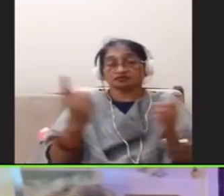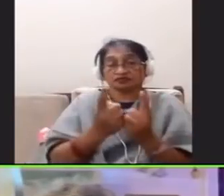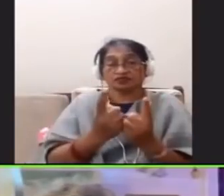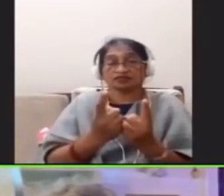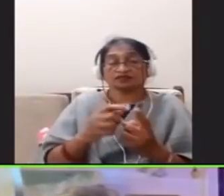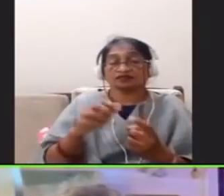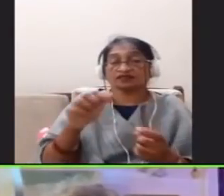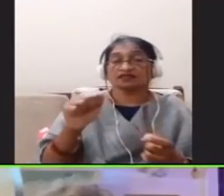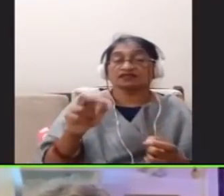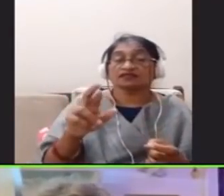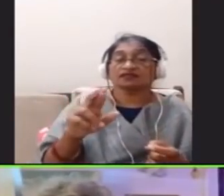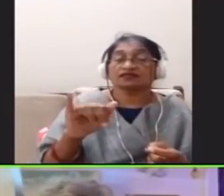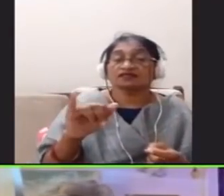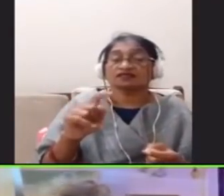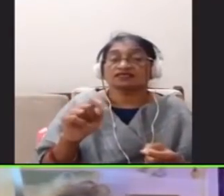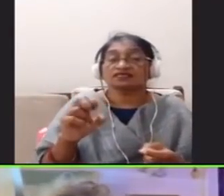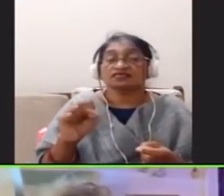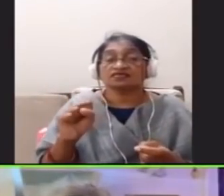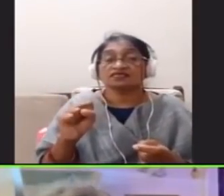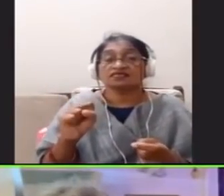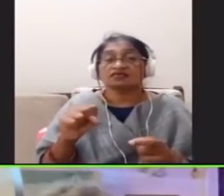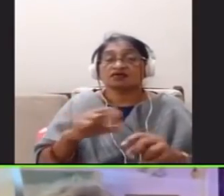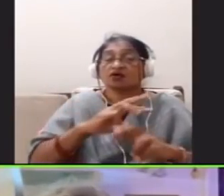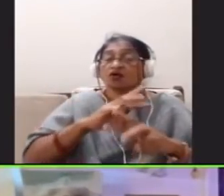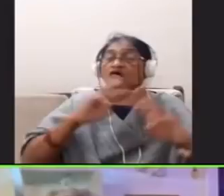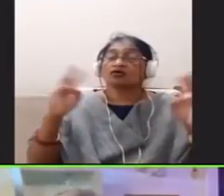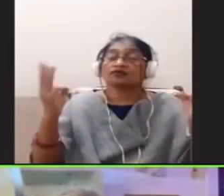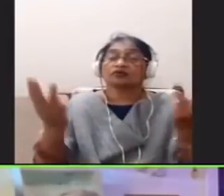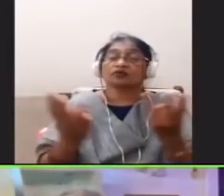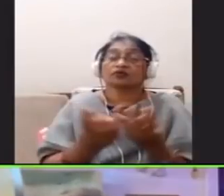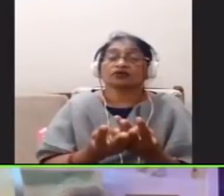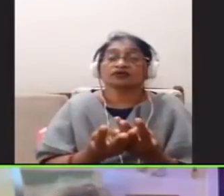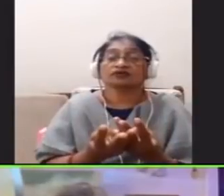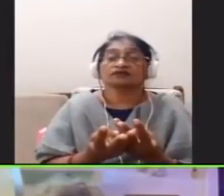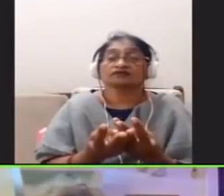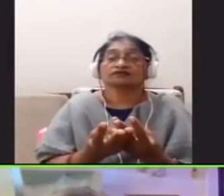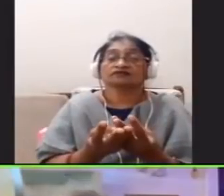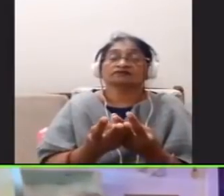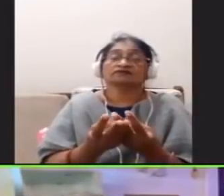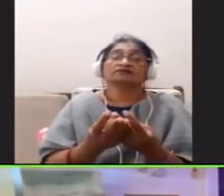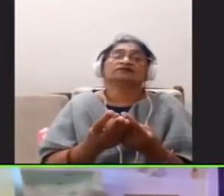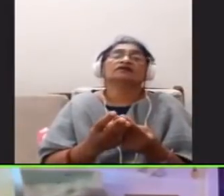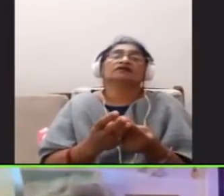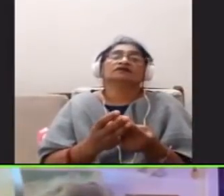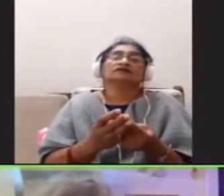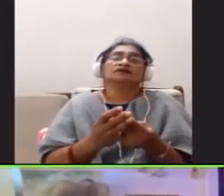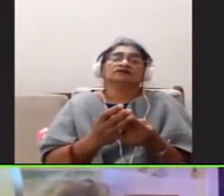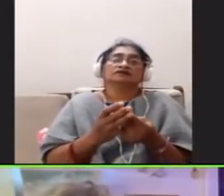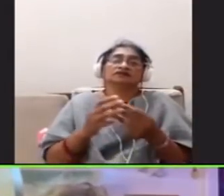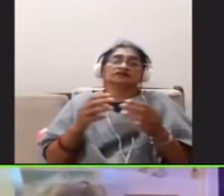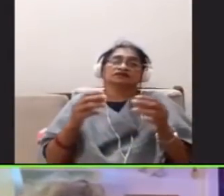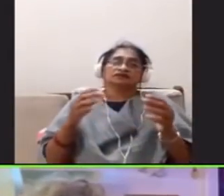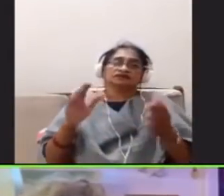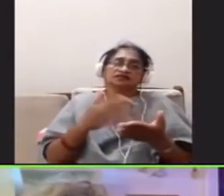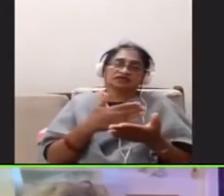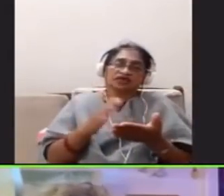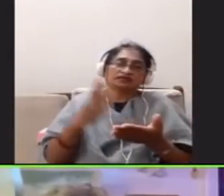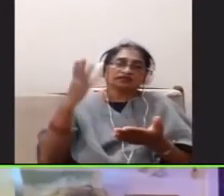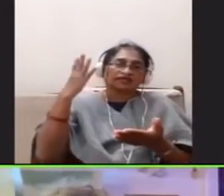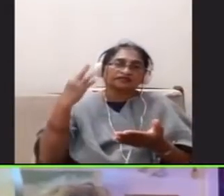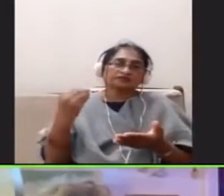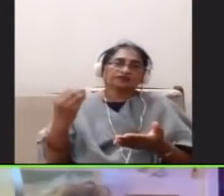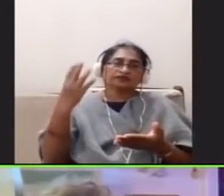over the world, get together, talk about what we do, share experiences,